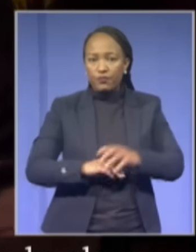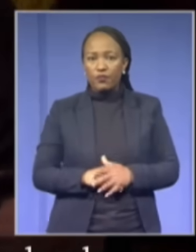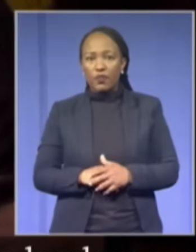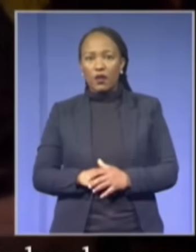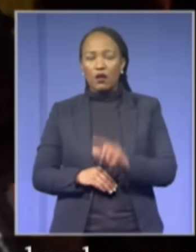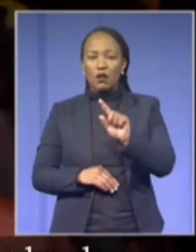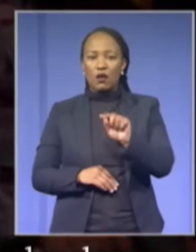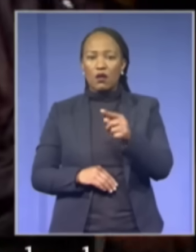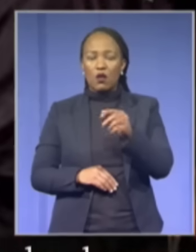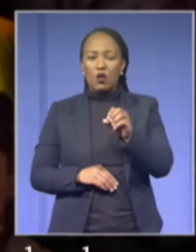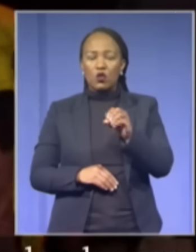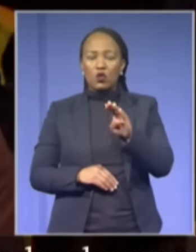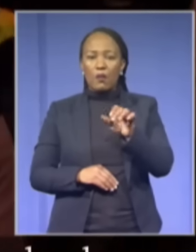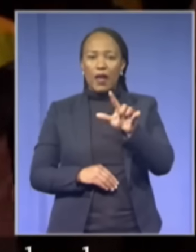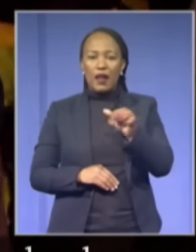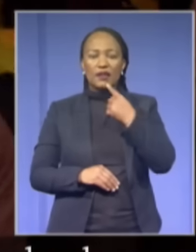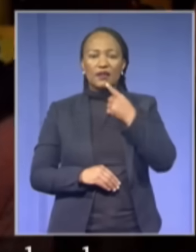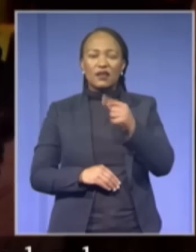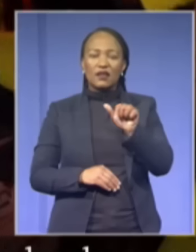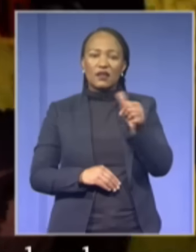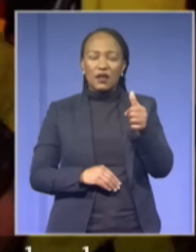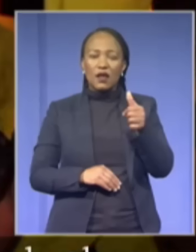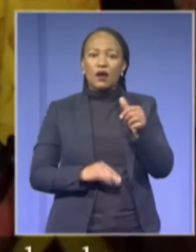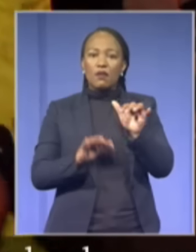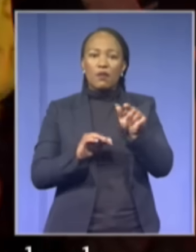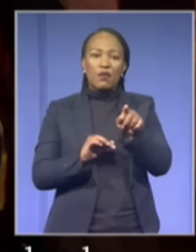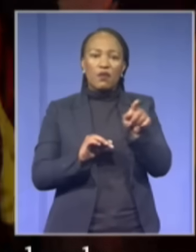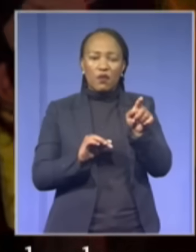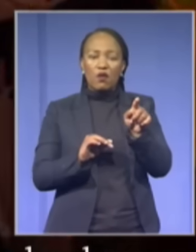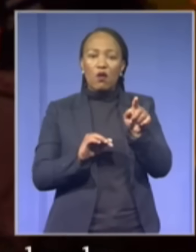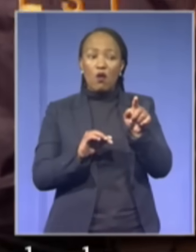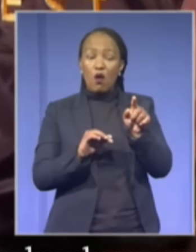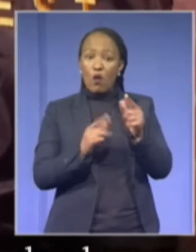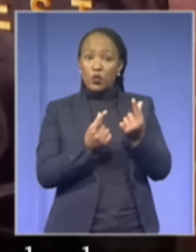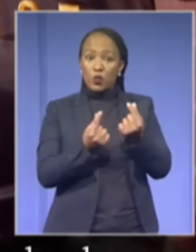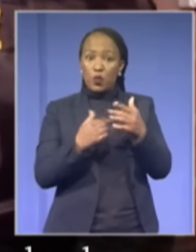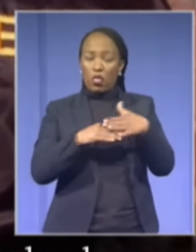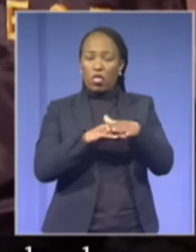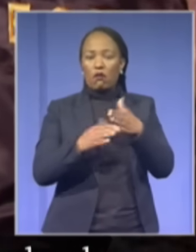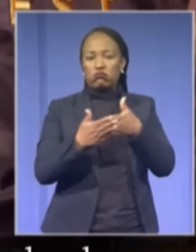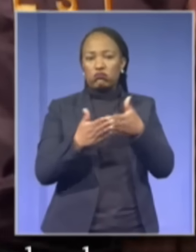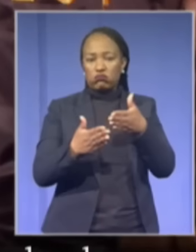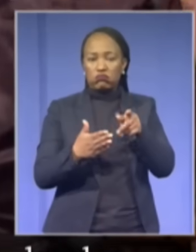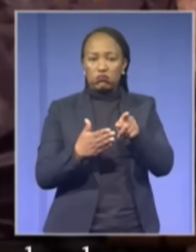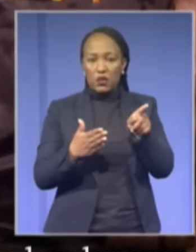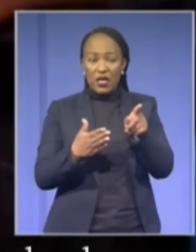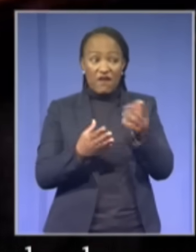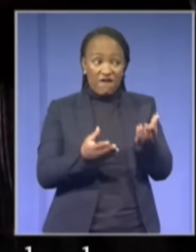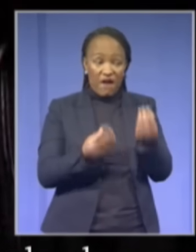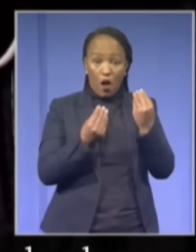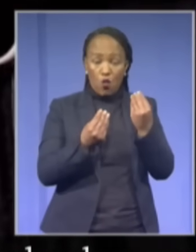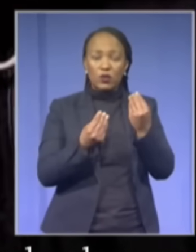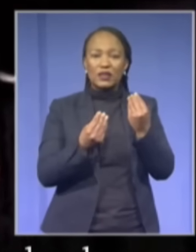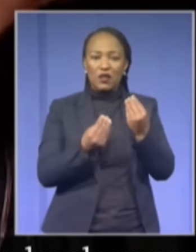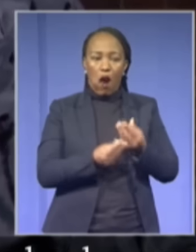ke gore mabakeng a mangwe bahlankedi ba bona ba hwetša šunya go tsenya dithuto tšeo ka kgolegong. O re ba batla go hwetšwa ba dira se ga